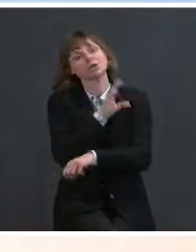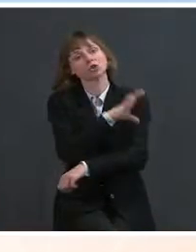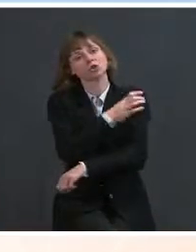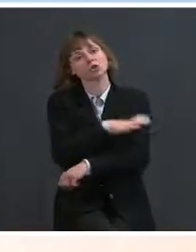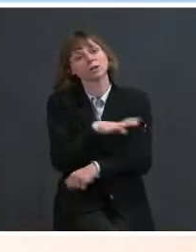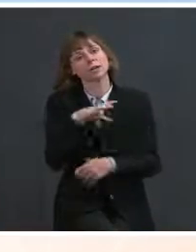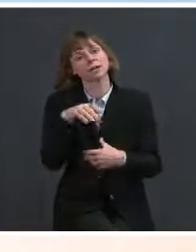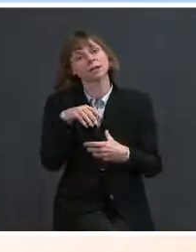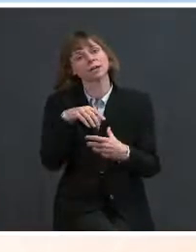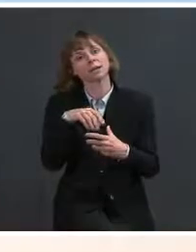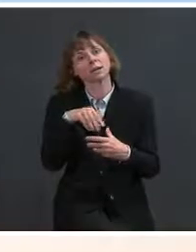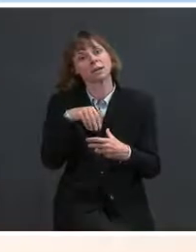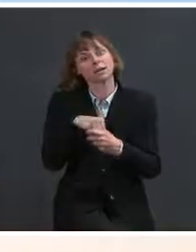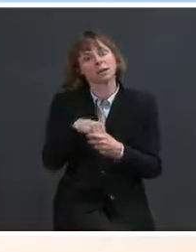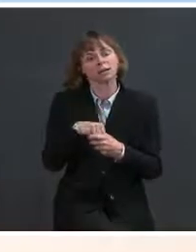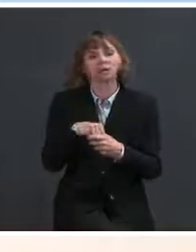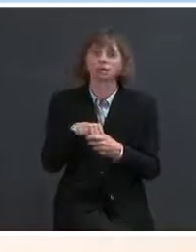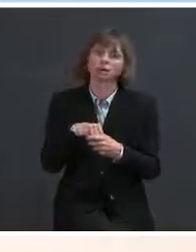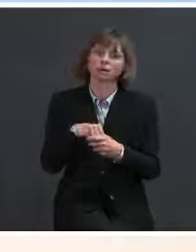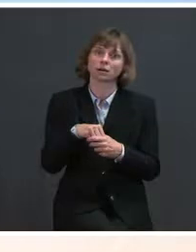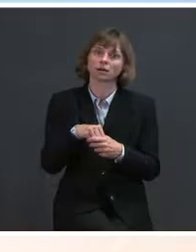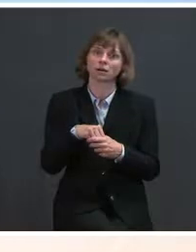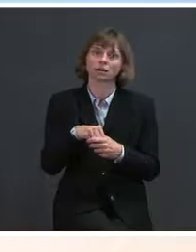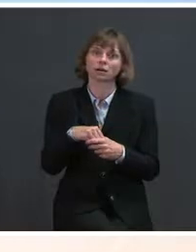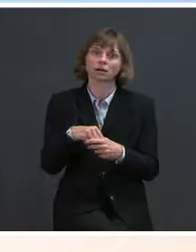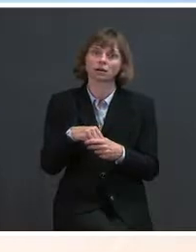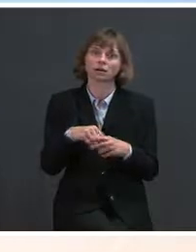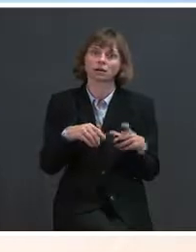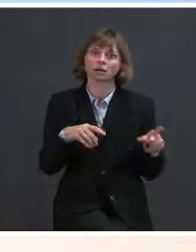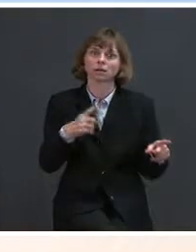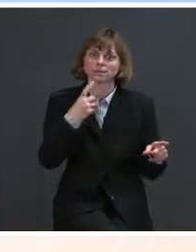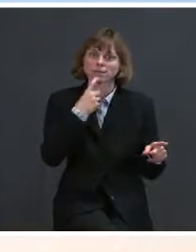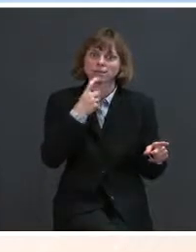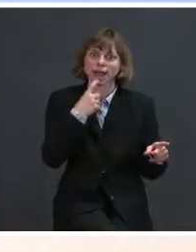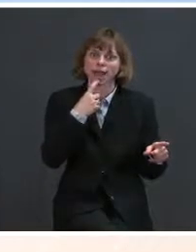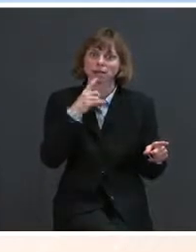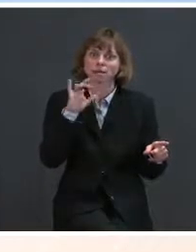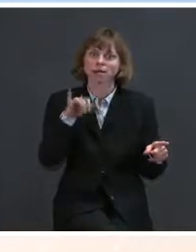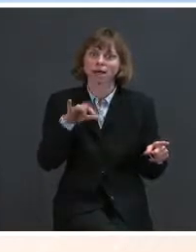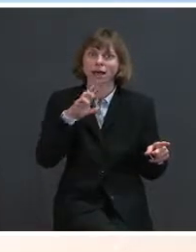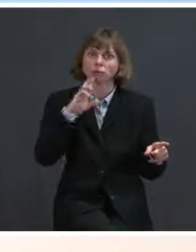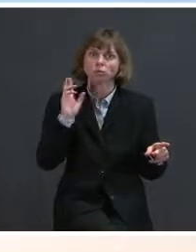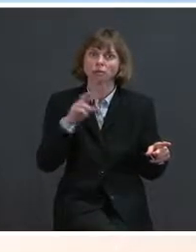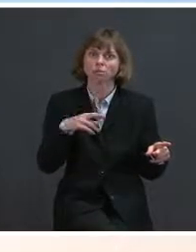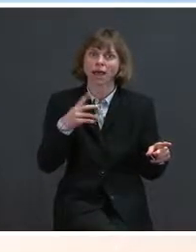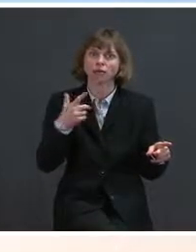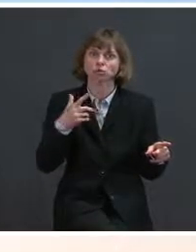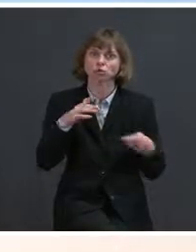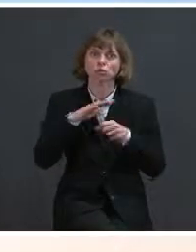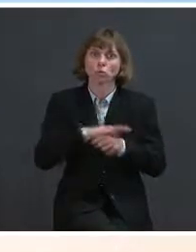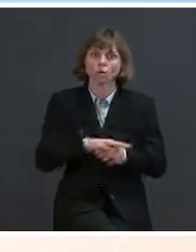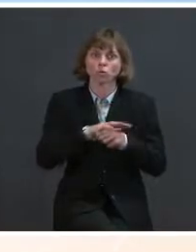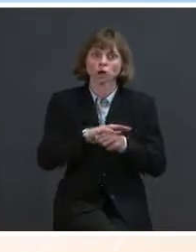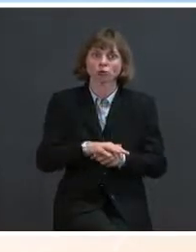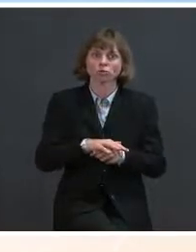the Rio Grande Valley, and he's saying that is coming in response to the pressure that he's put on the